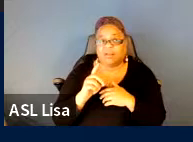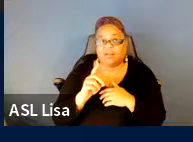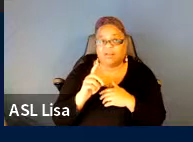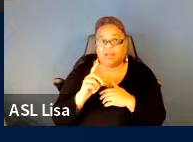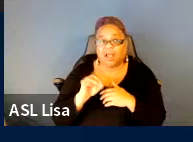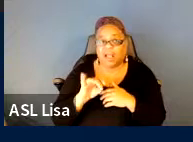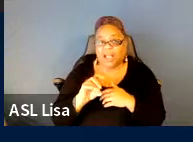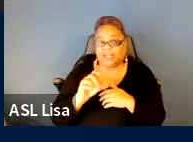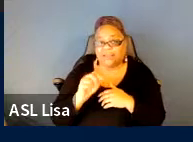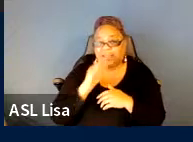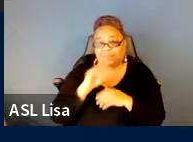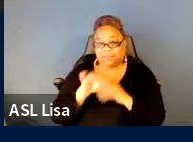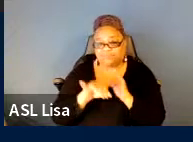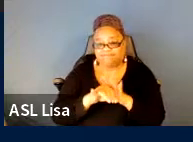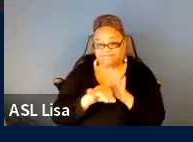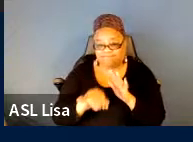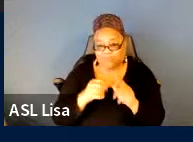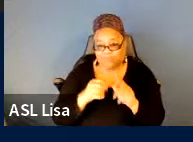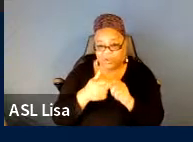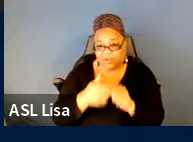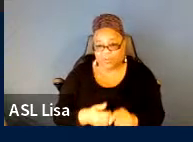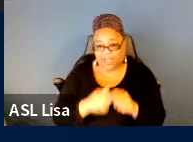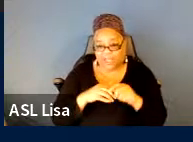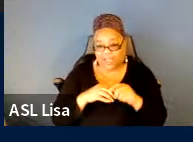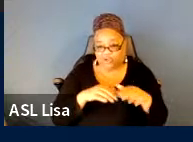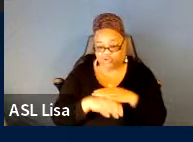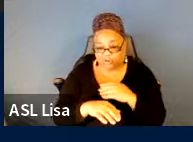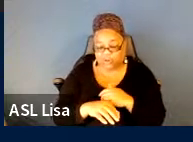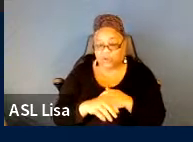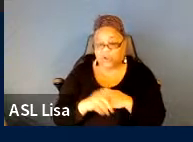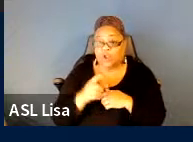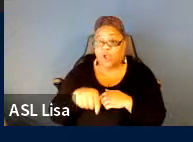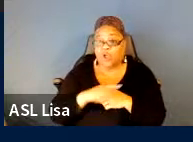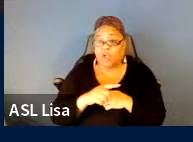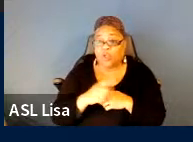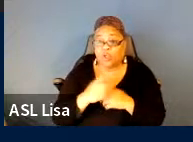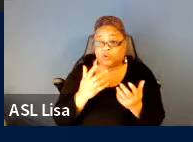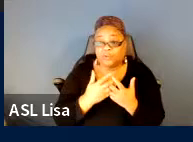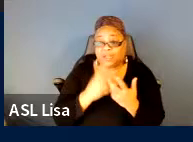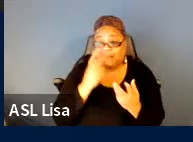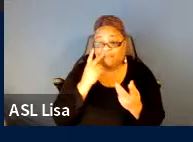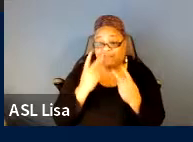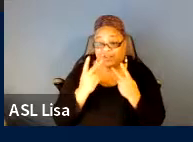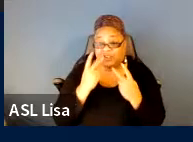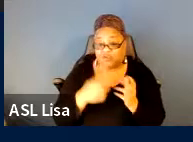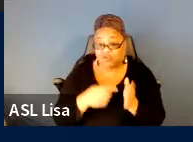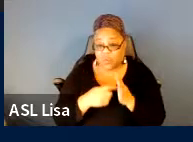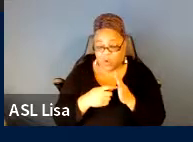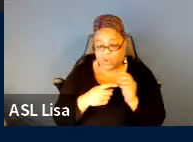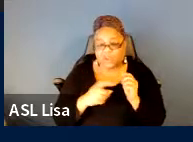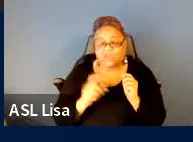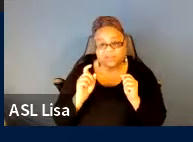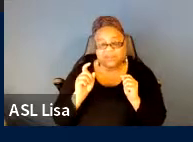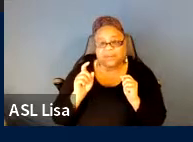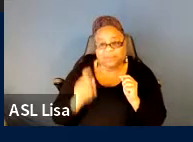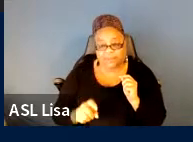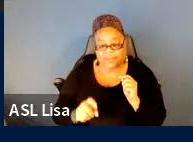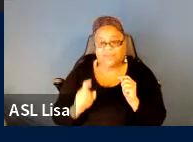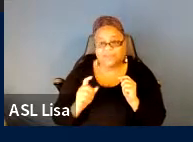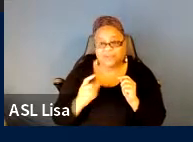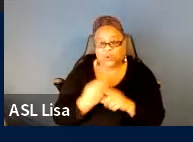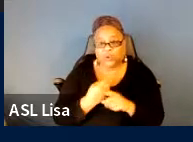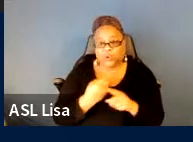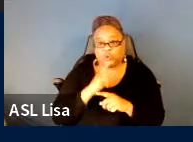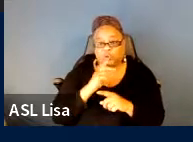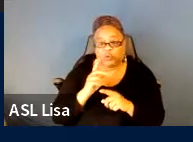entrances, directional signs meeting the visual requirements must be provided to indicate the nearest compliant